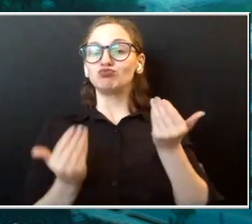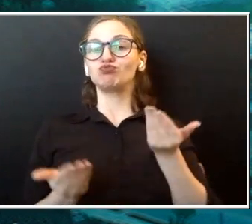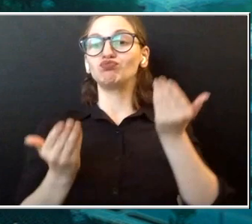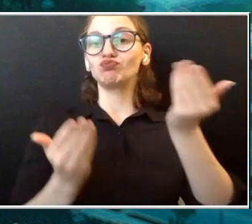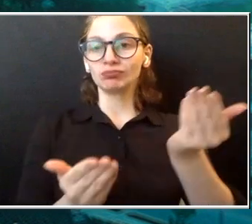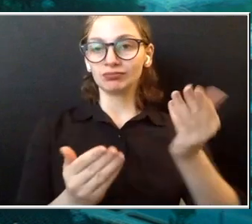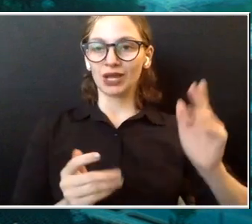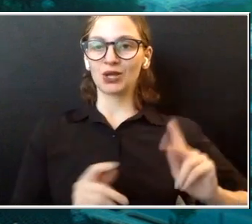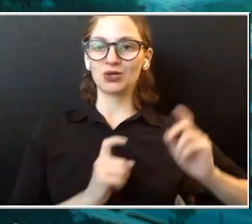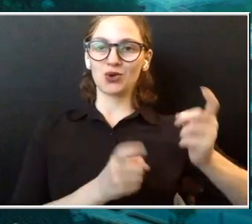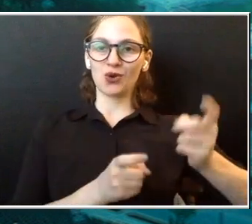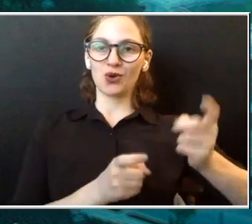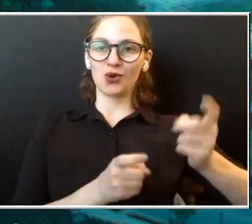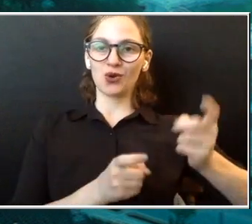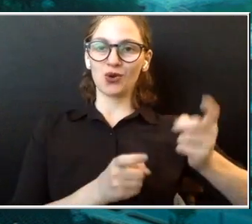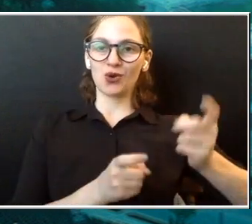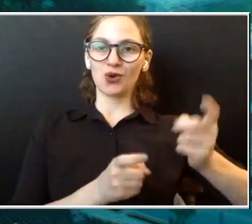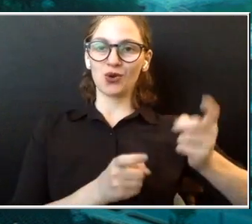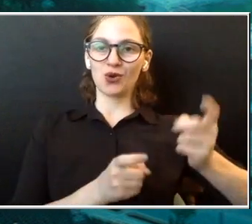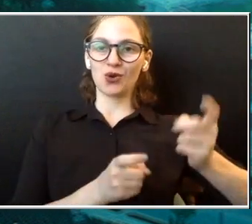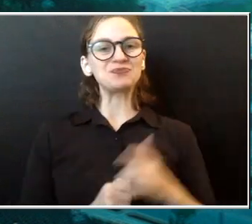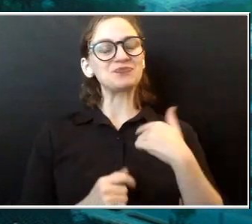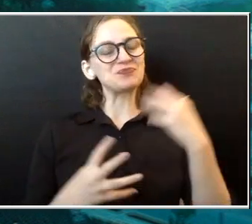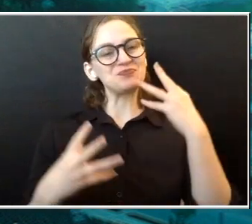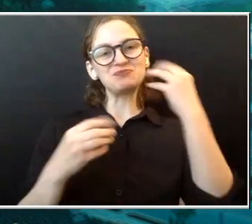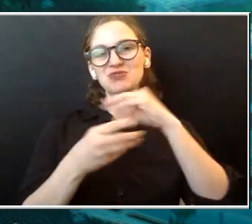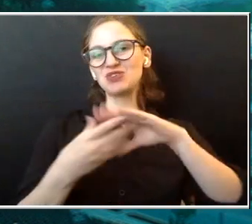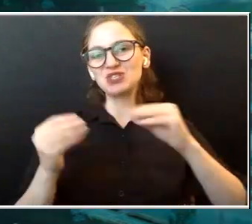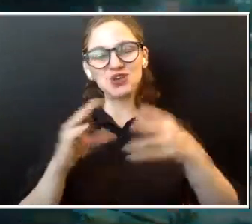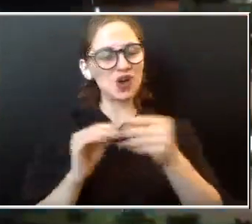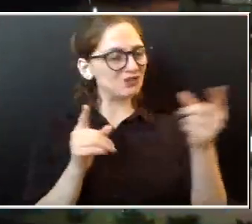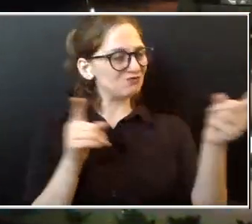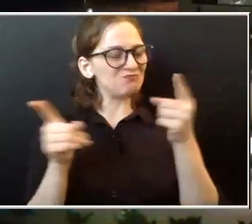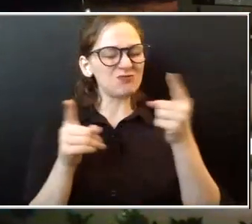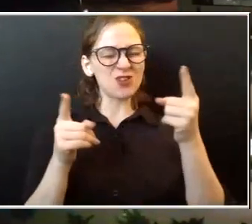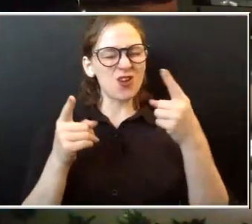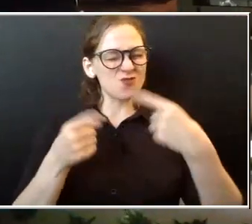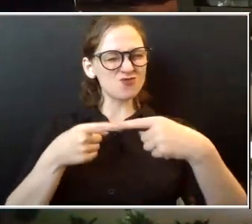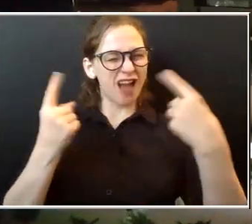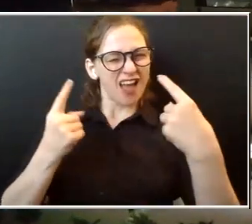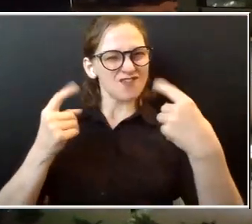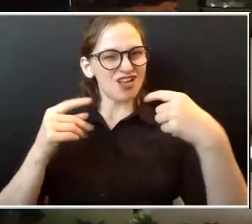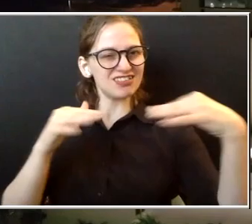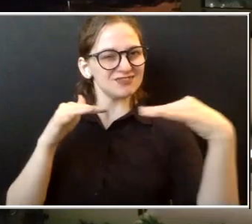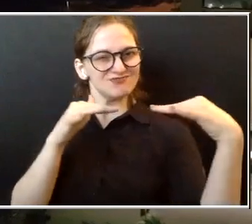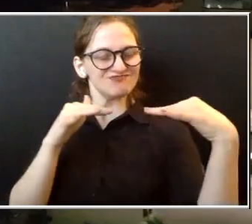two loving rivals and the journey they took together.